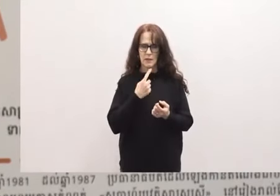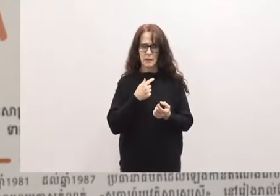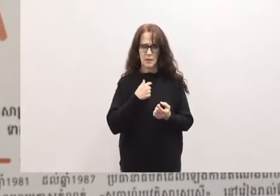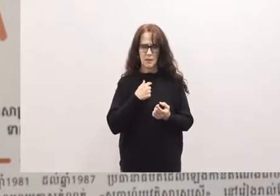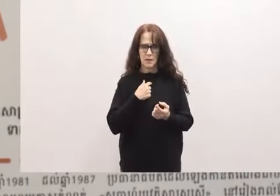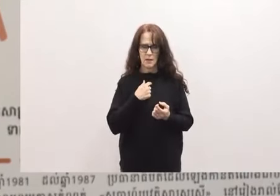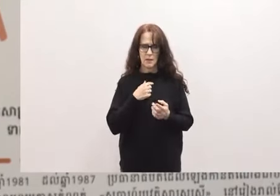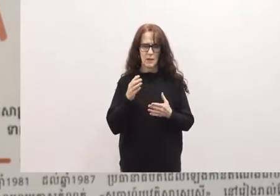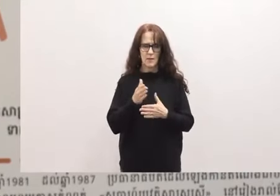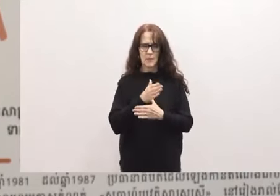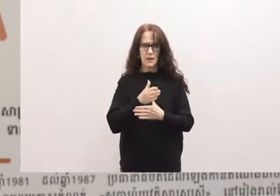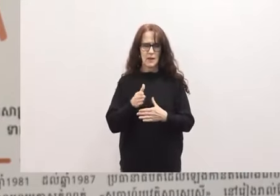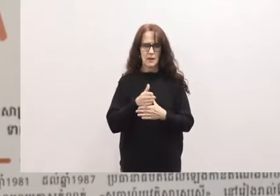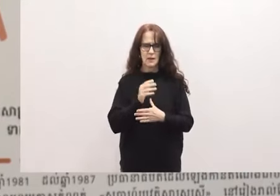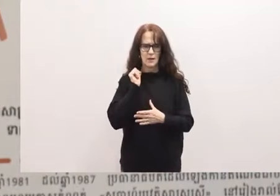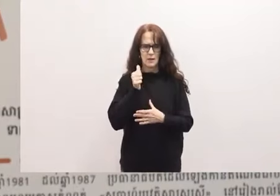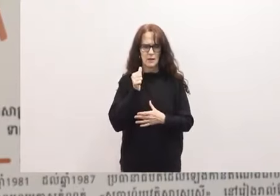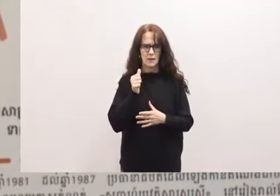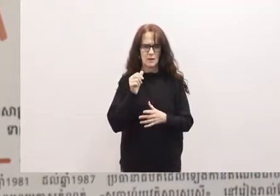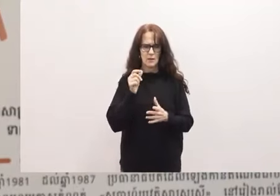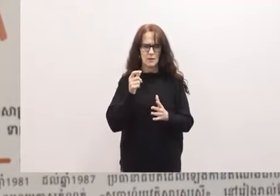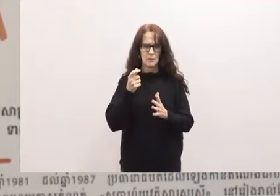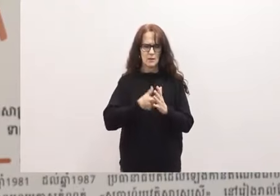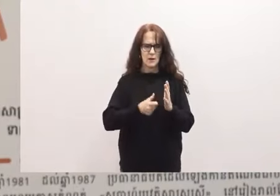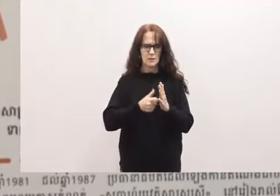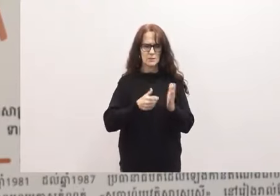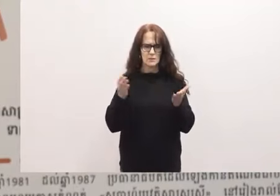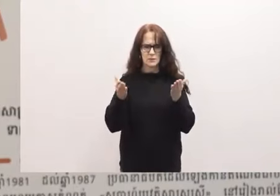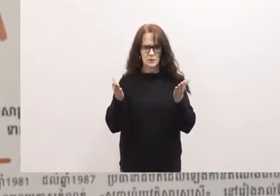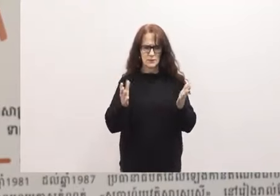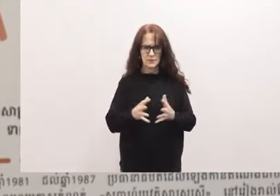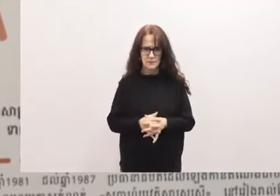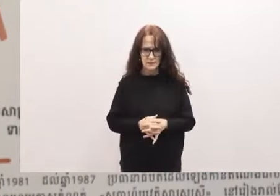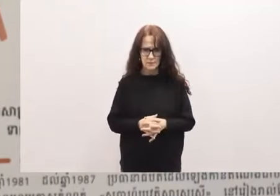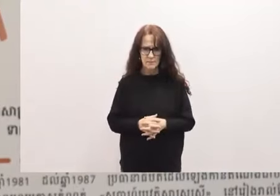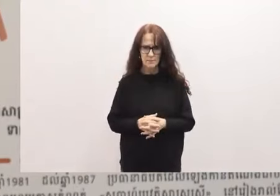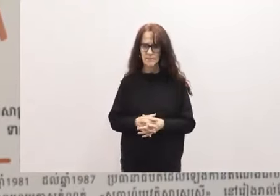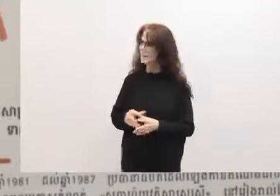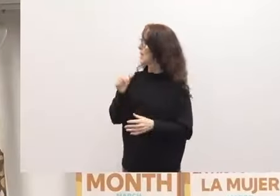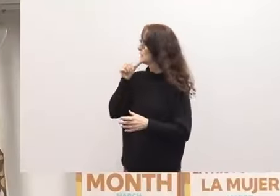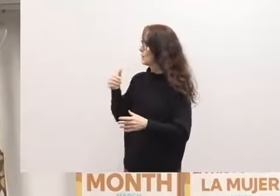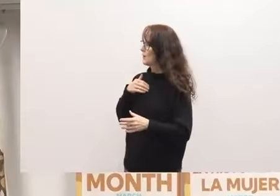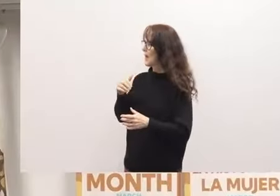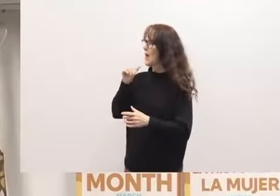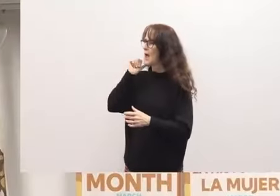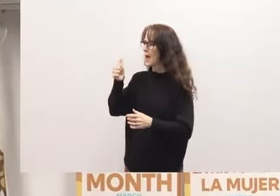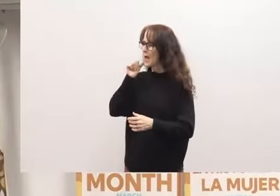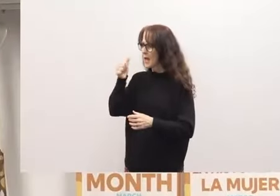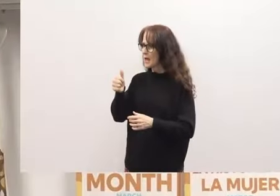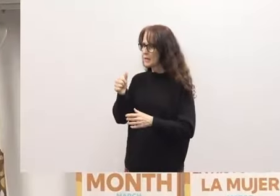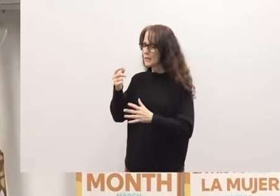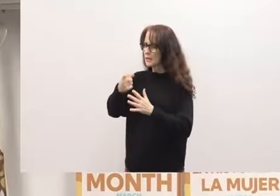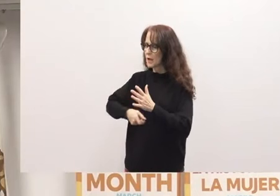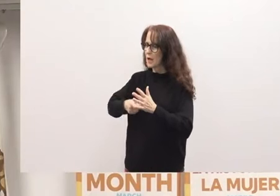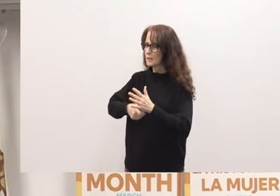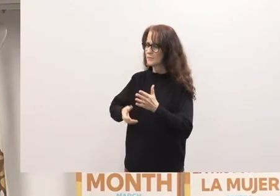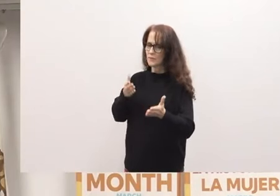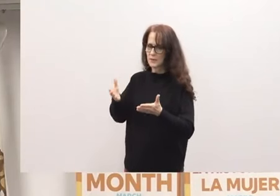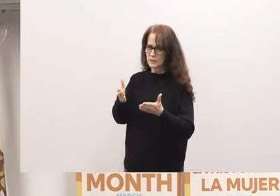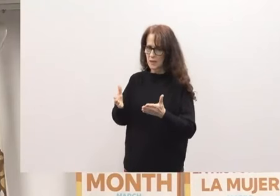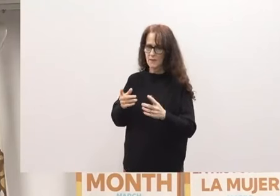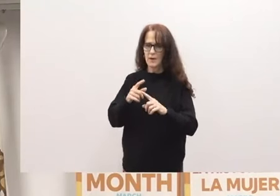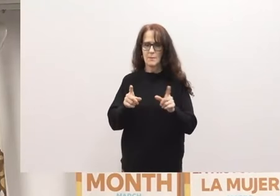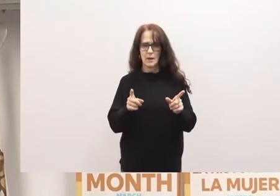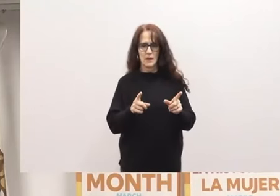what is the average daily cost of that service? I don't have an average daily cost for this service, but this